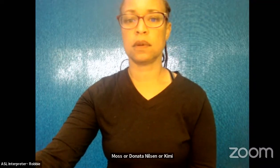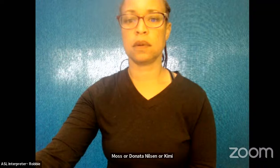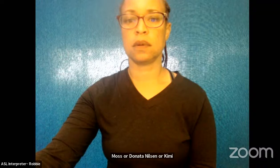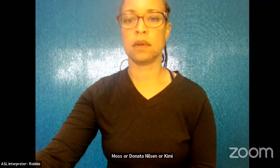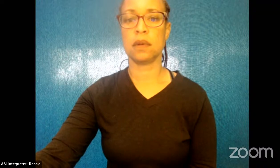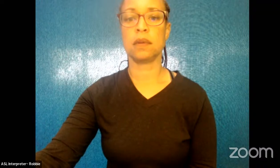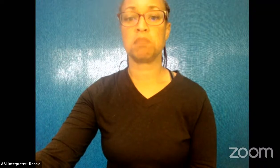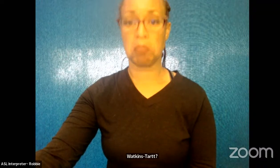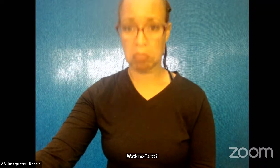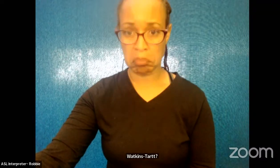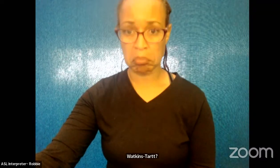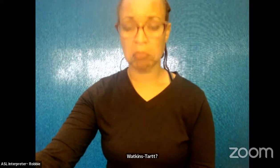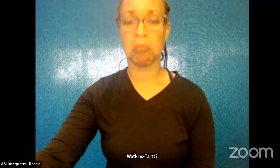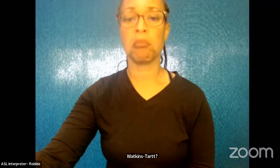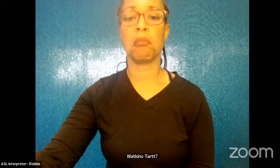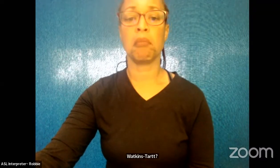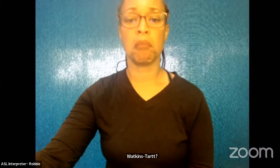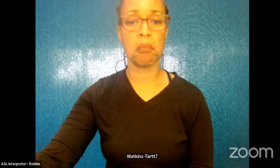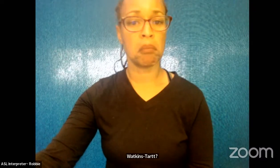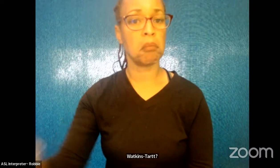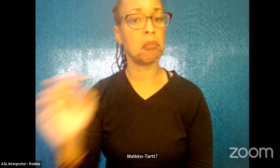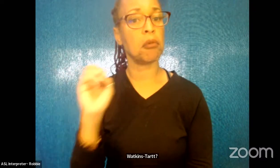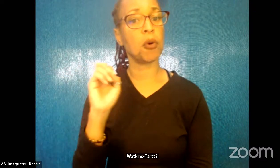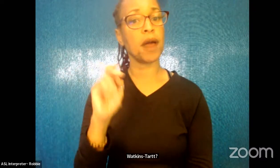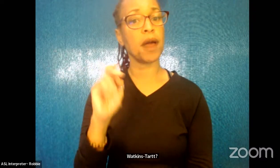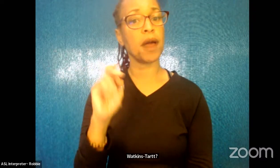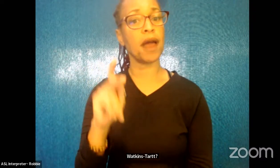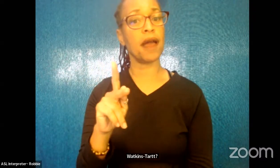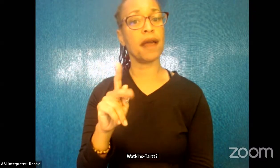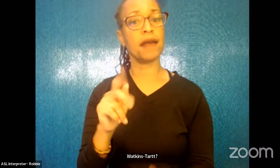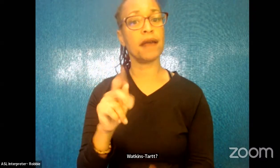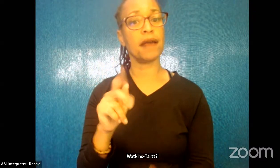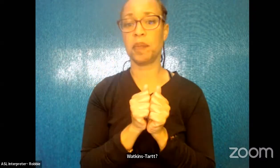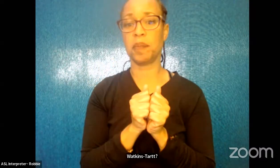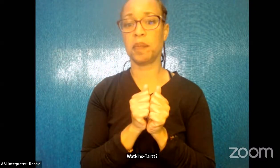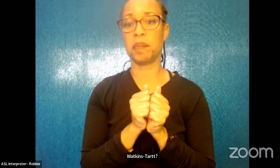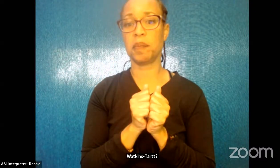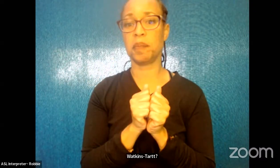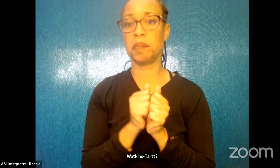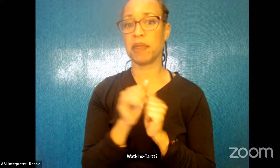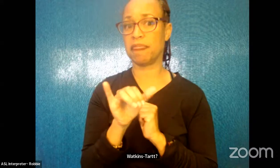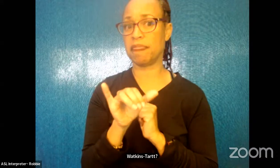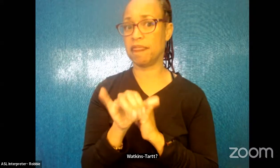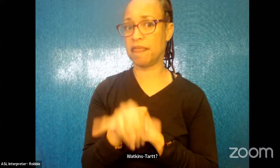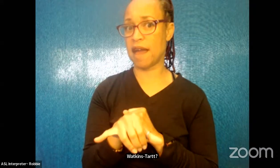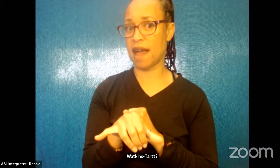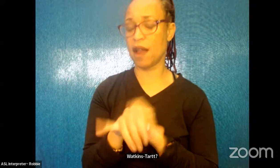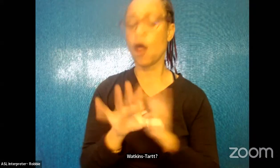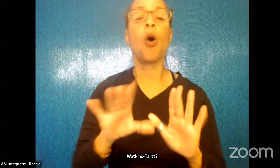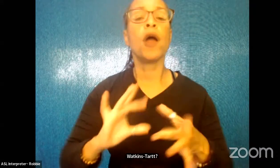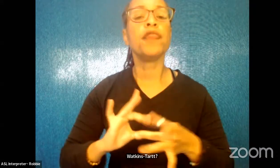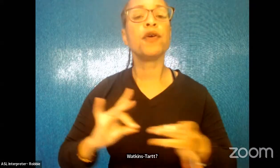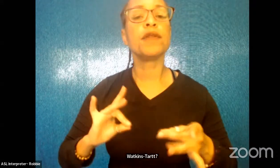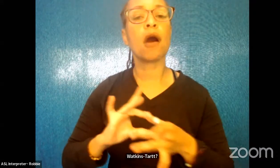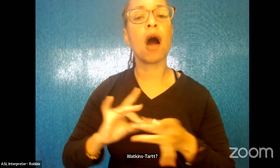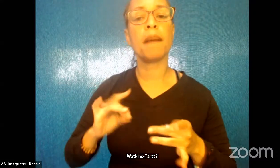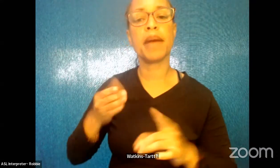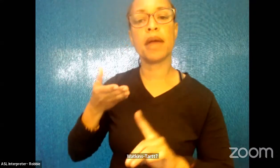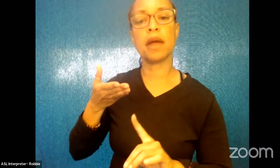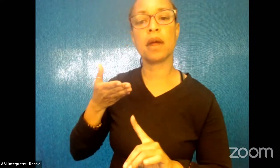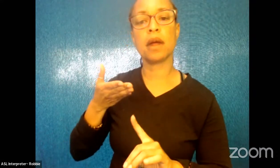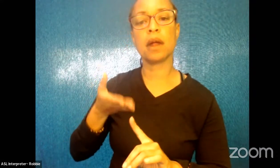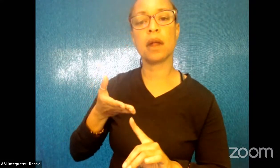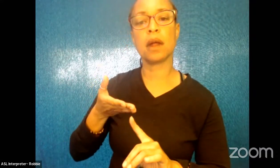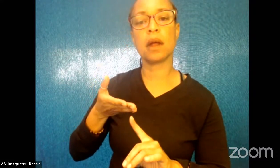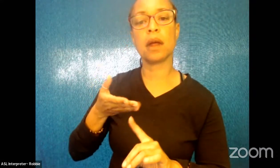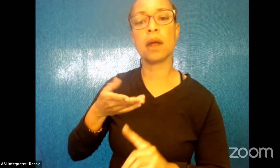Okay, in that case, I will, let's see, is there, there's a comment portal or app to report home tests